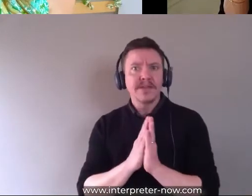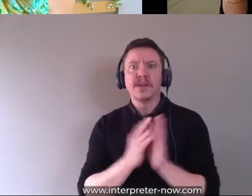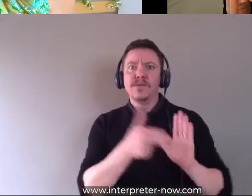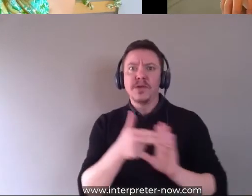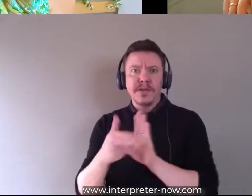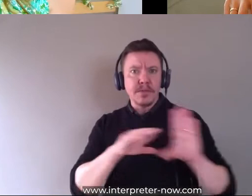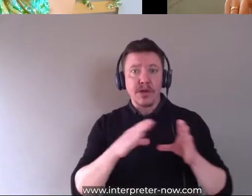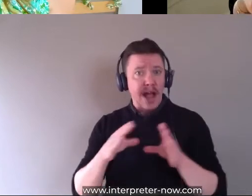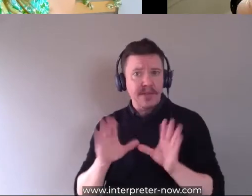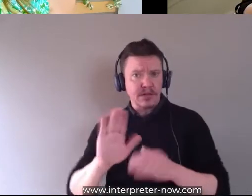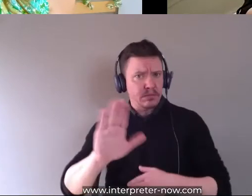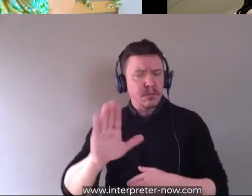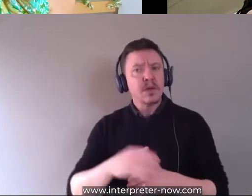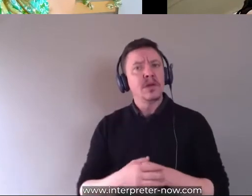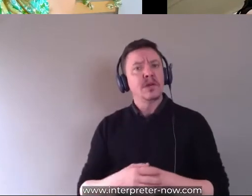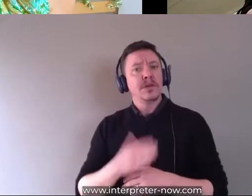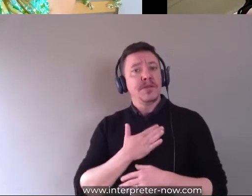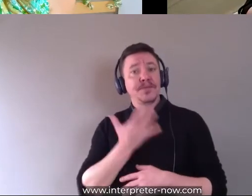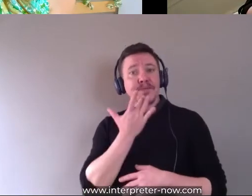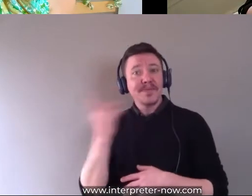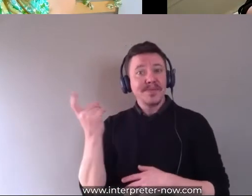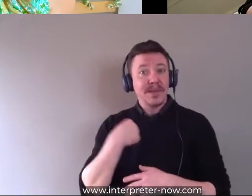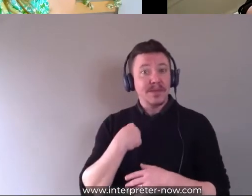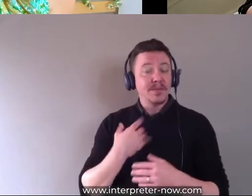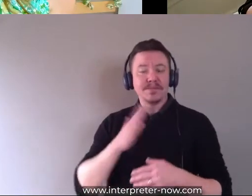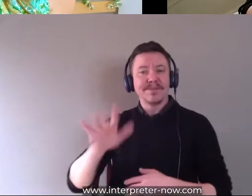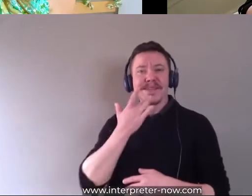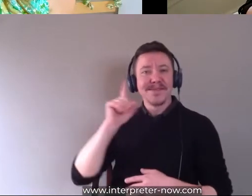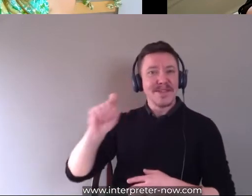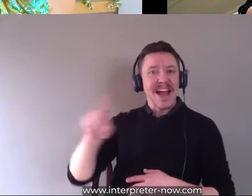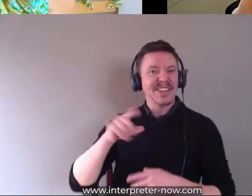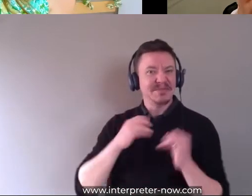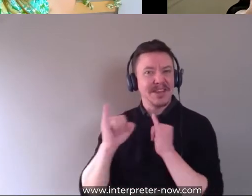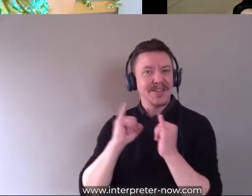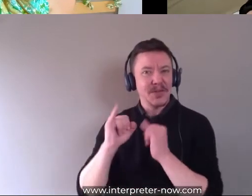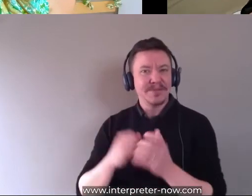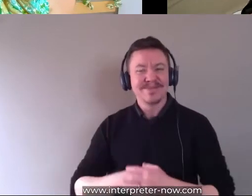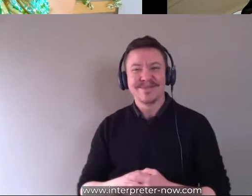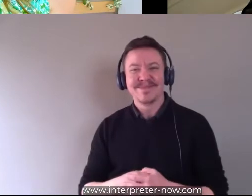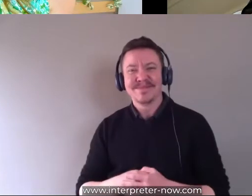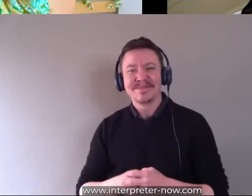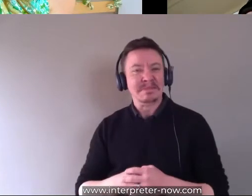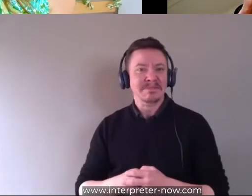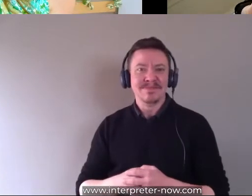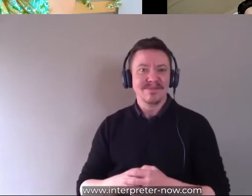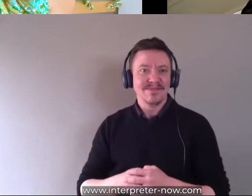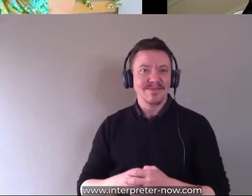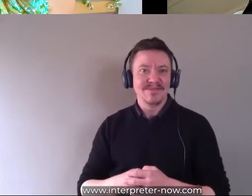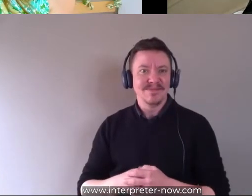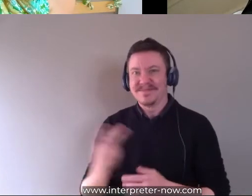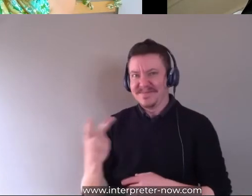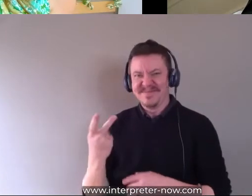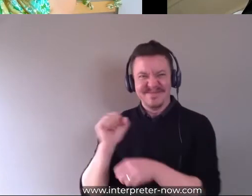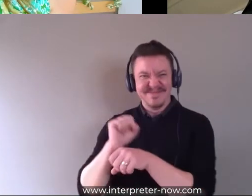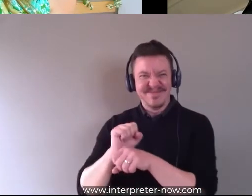but what we are asking, one of my favorite questions to ask in interviews, and this has been the case since you and I worked